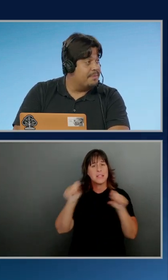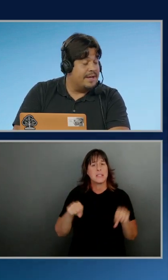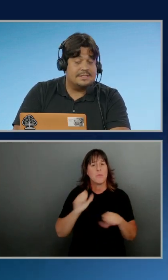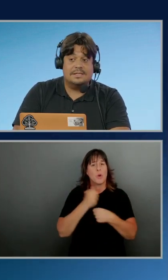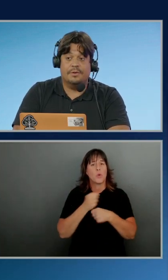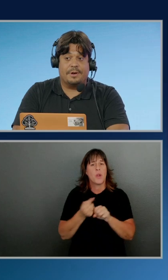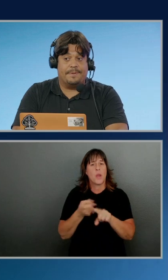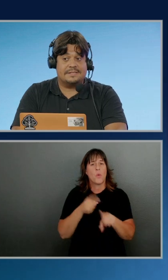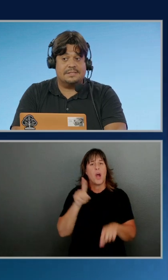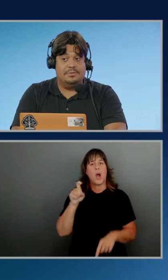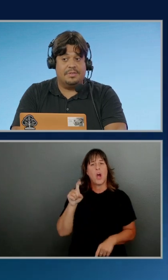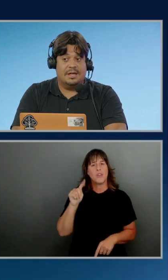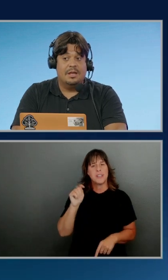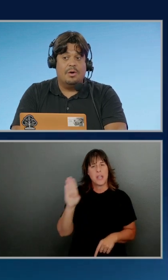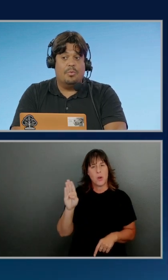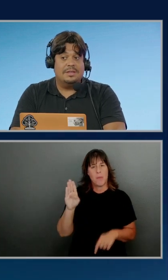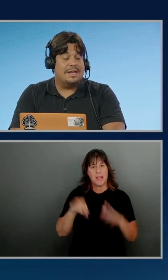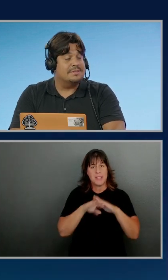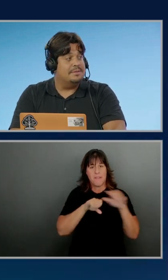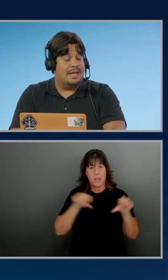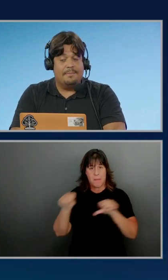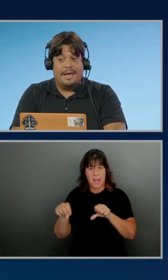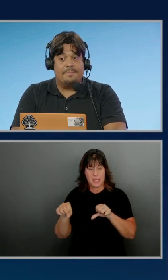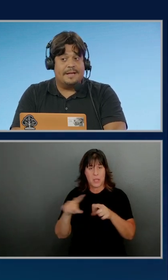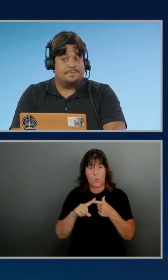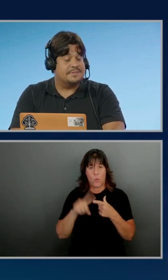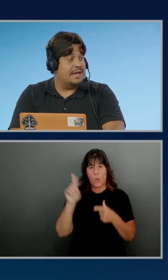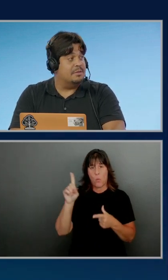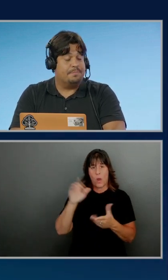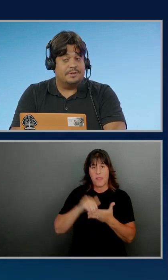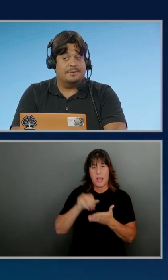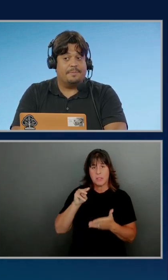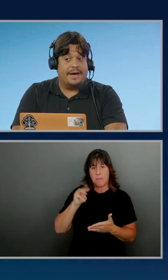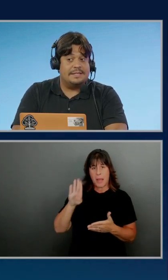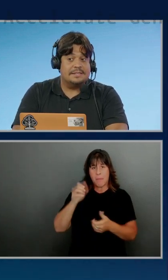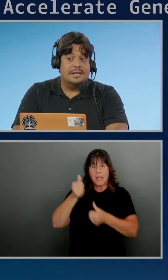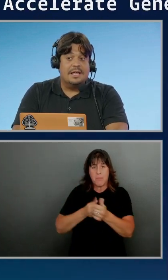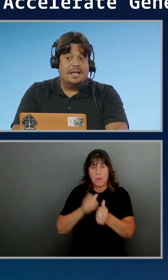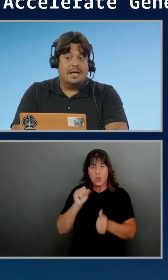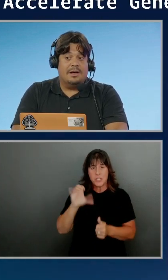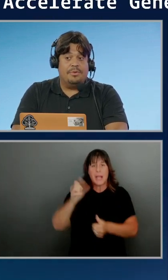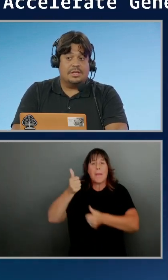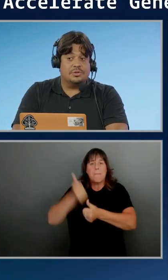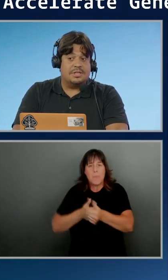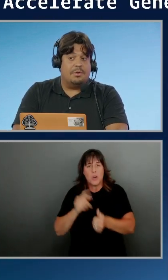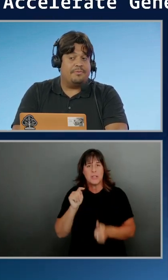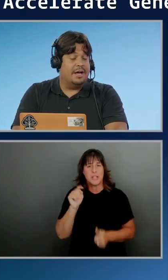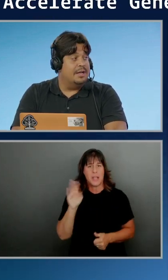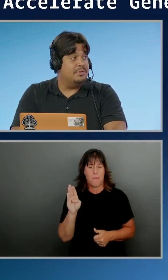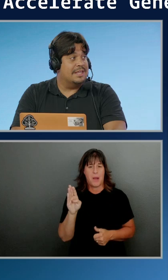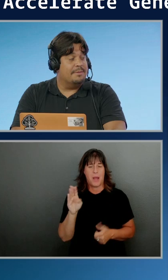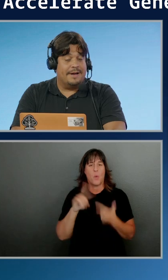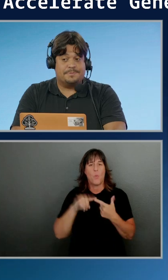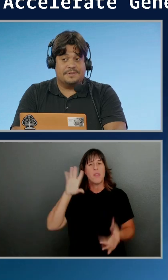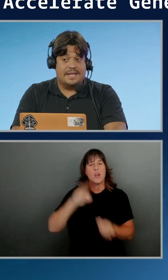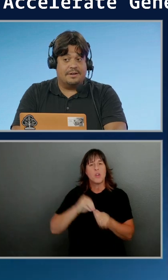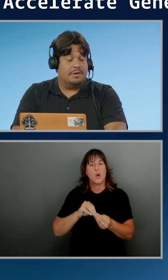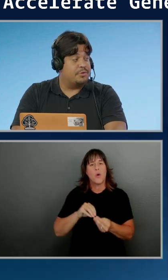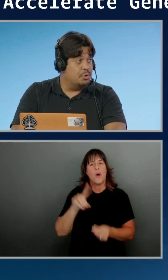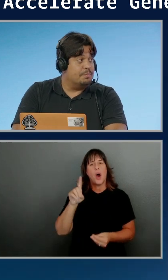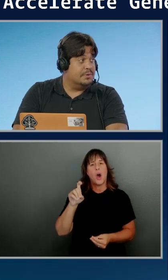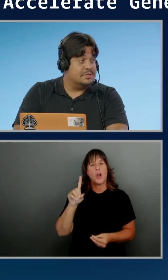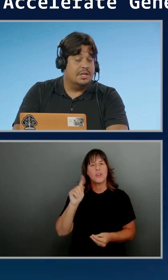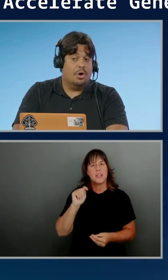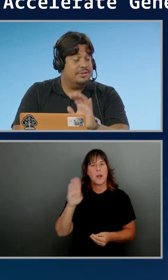100 terabytes of capacity with 1,000 megabytes per second per terabyte with a total of 100 gigabytes per second